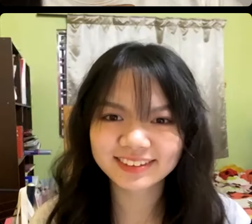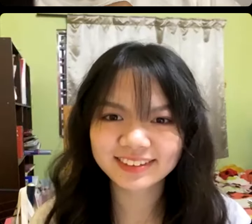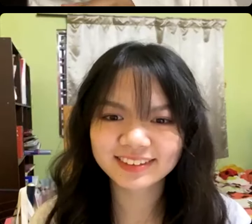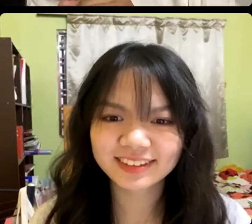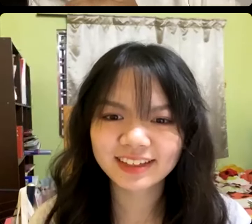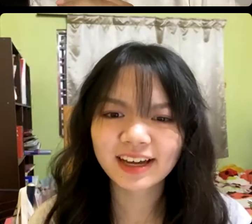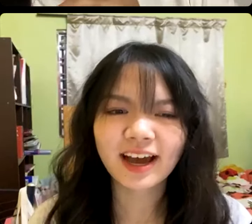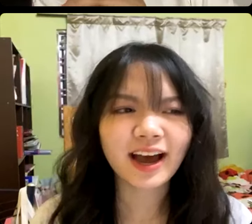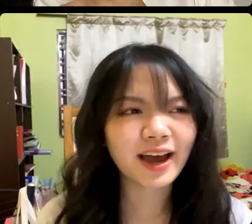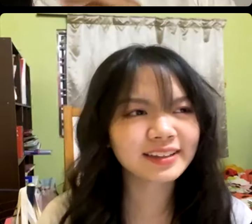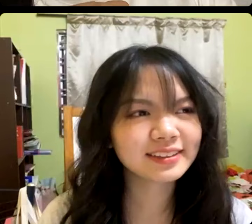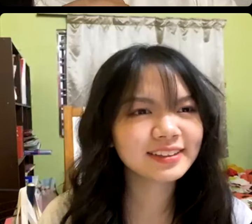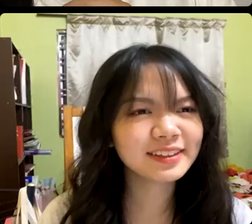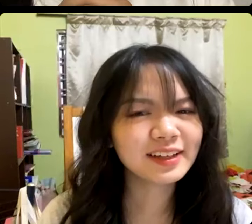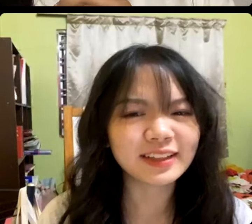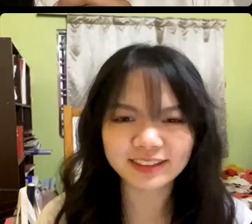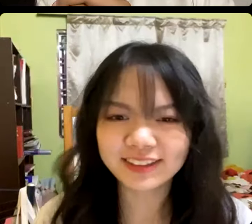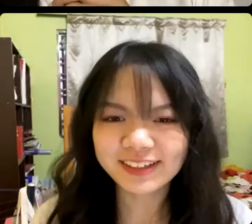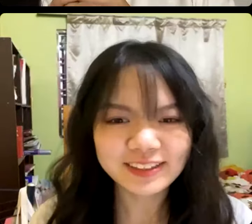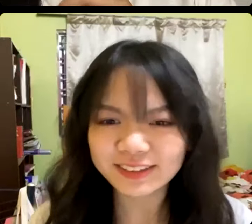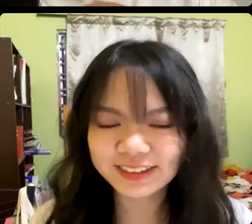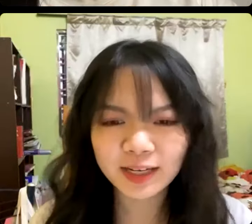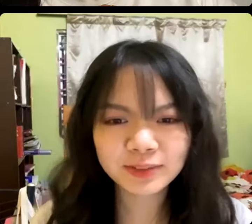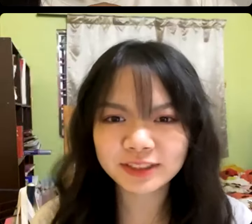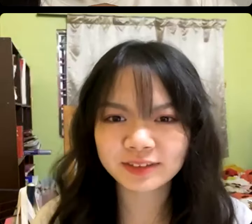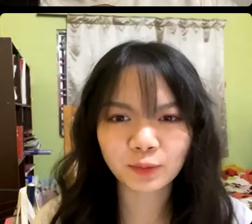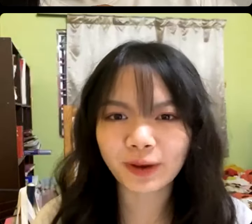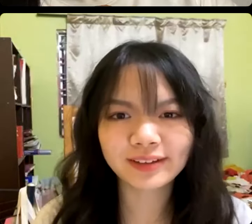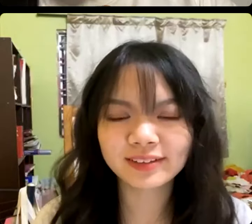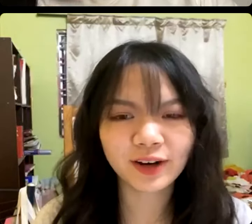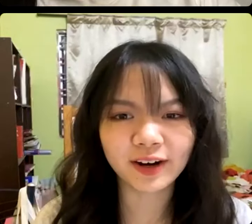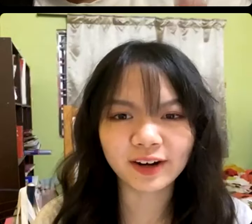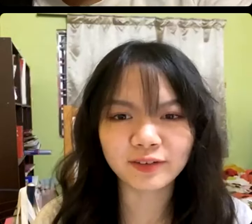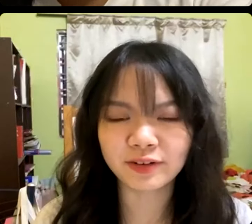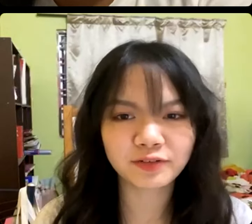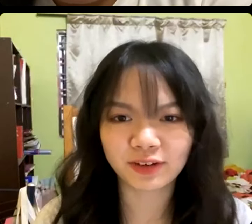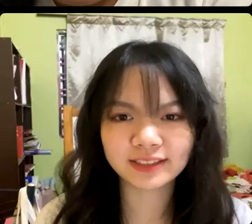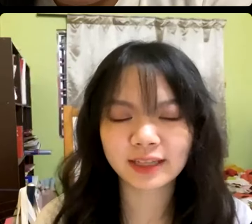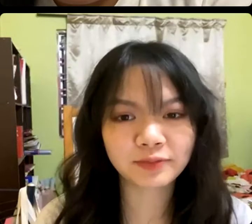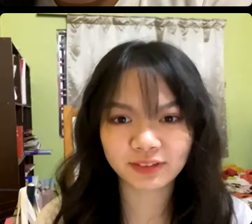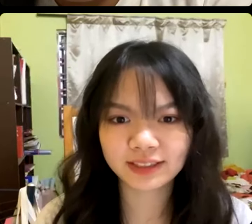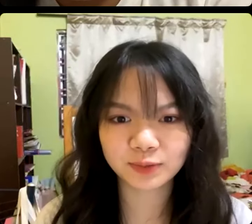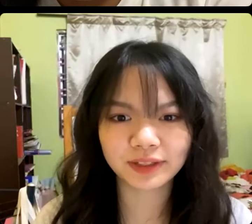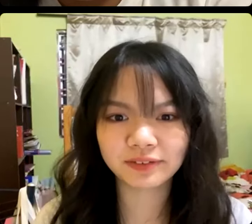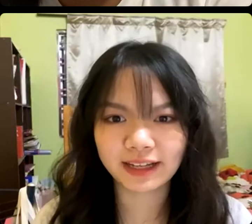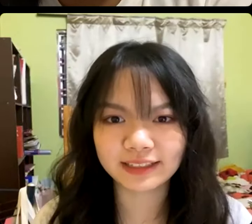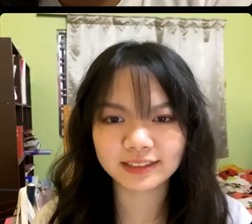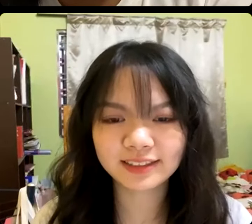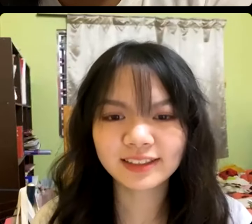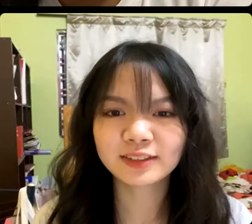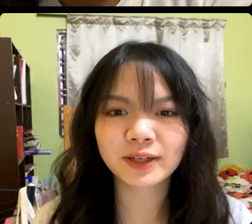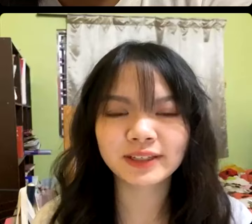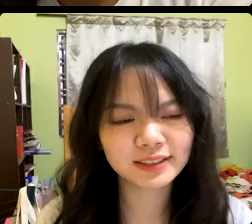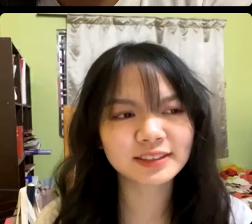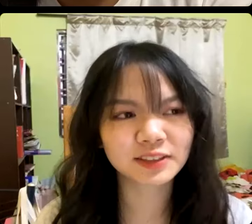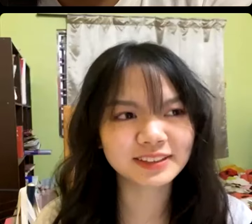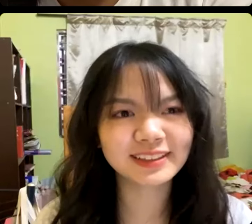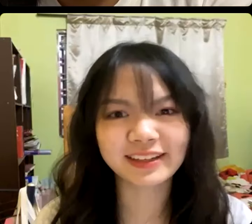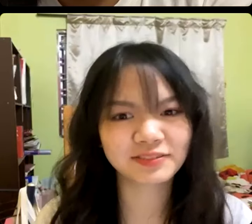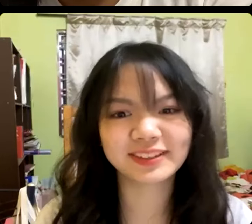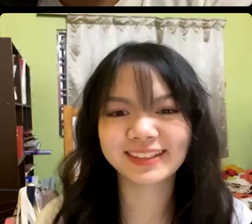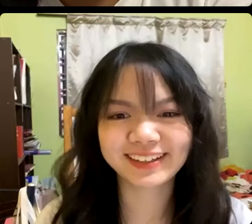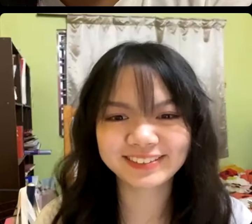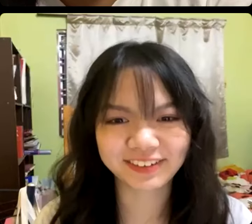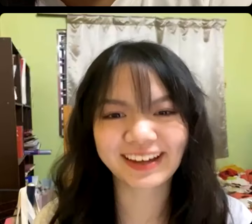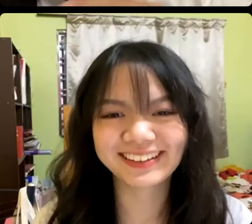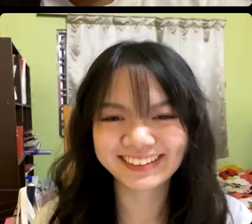yeah, I think like the time just went very fast. Time flies without realizing. So I think it's considered